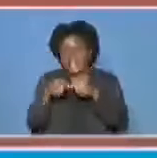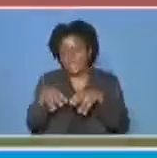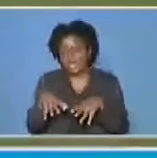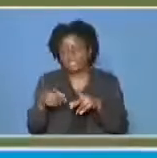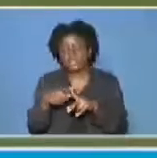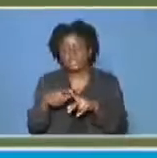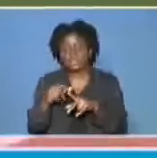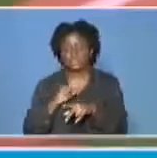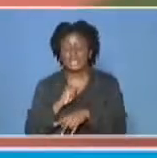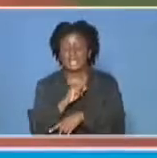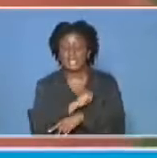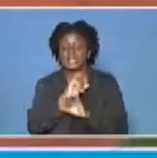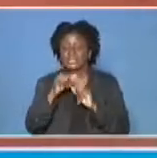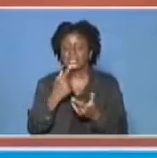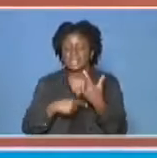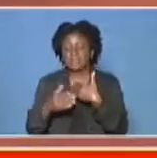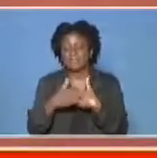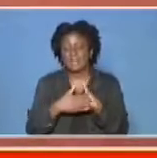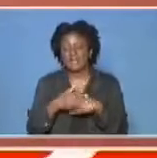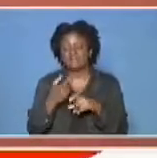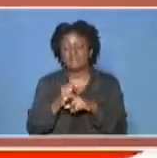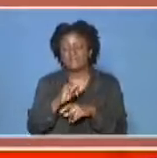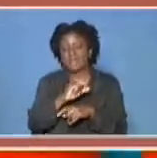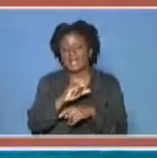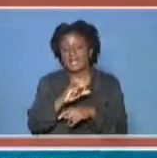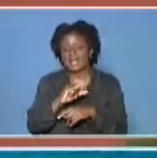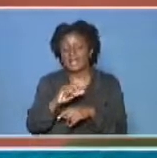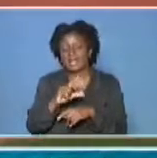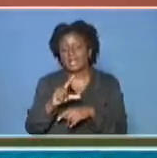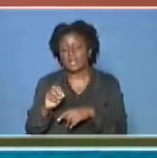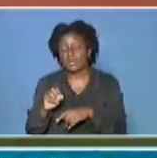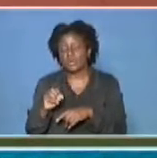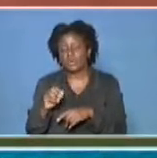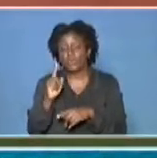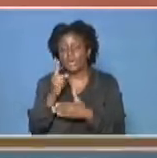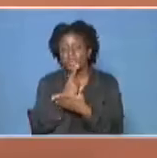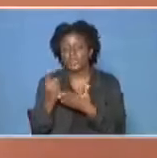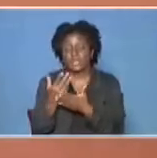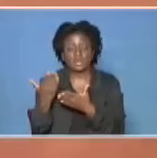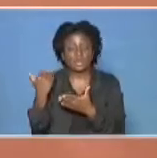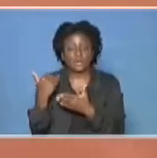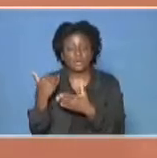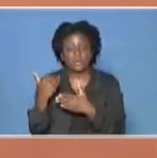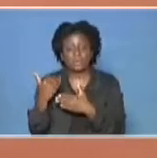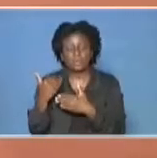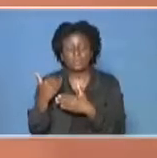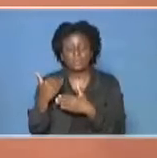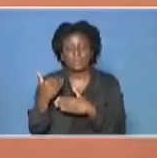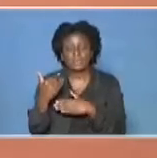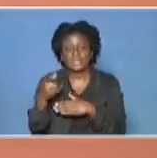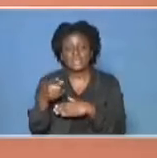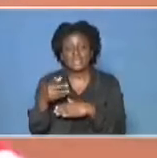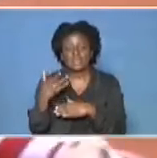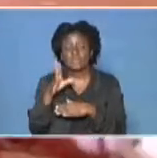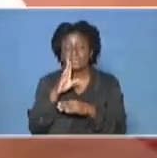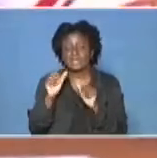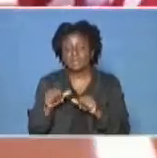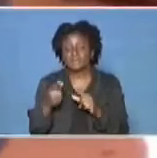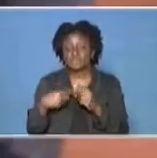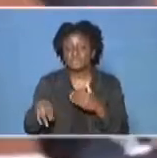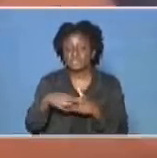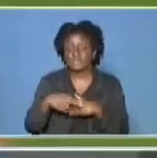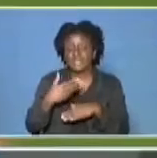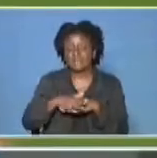just come back from the IL a week ago after missing the previous month and a half with turf toe. Chisholm will be eligible to return following